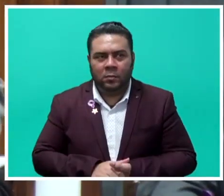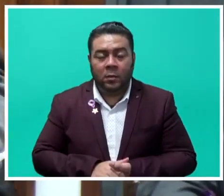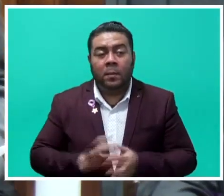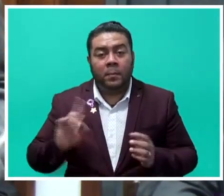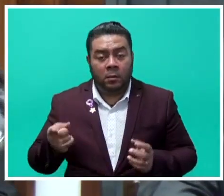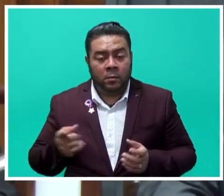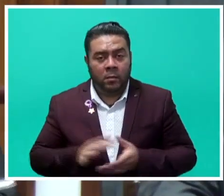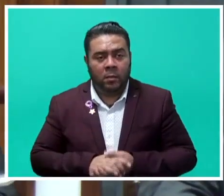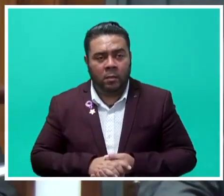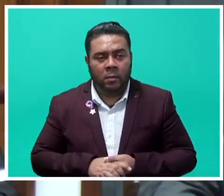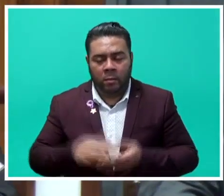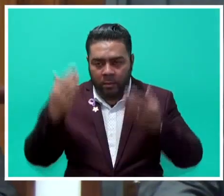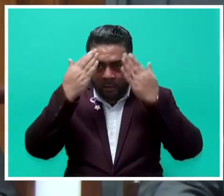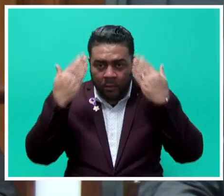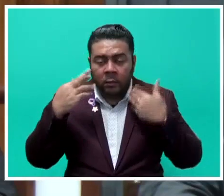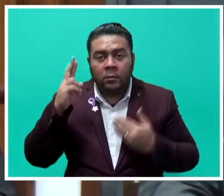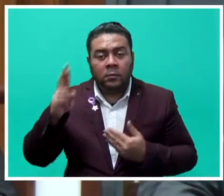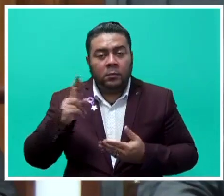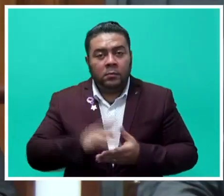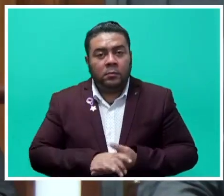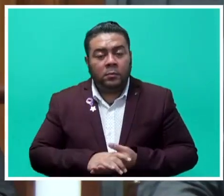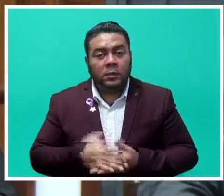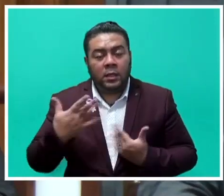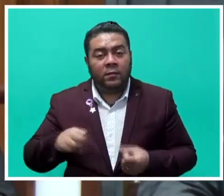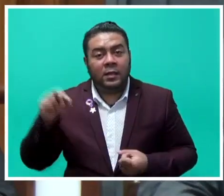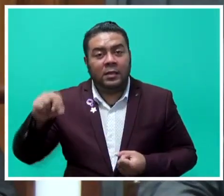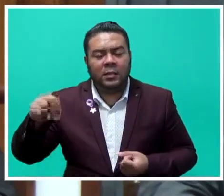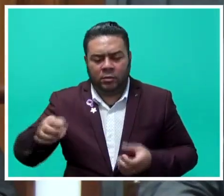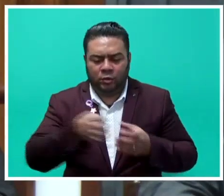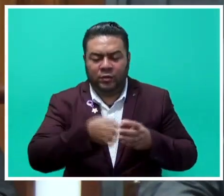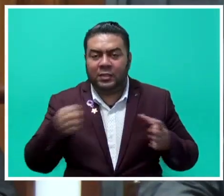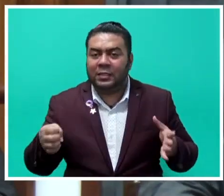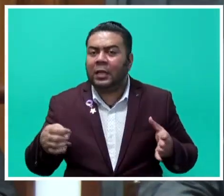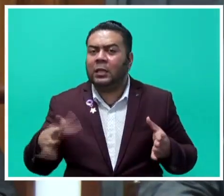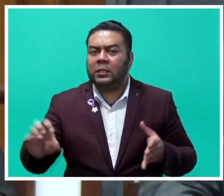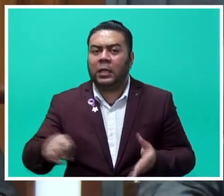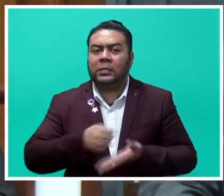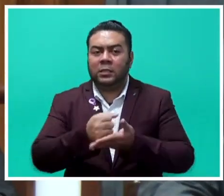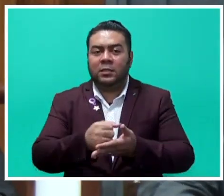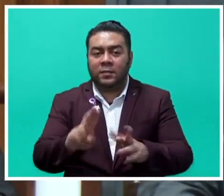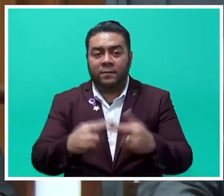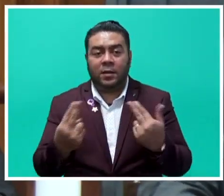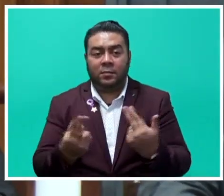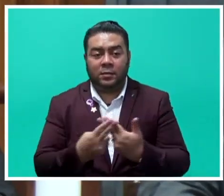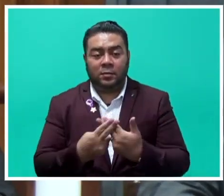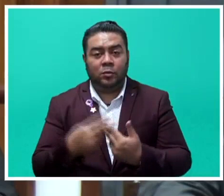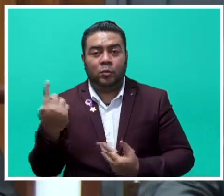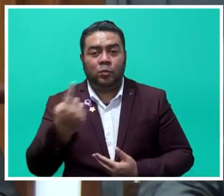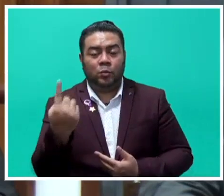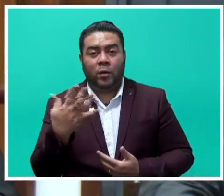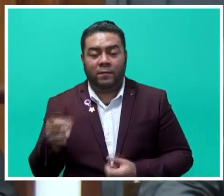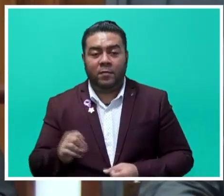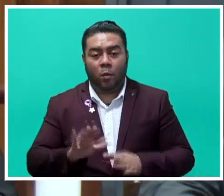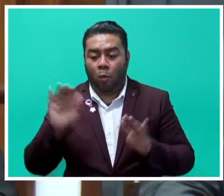However, Mr. Speaker, sir, there was a need to further extend this assistance as families who had their